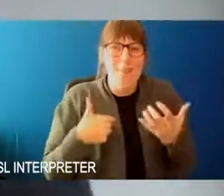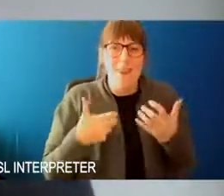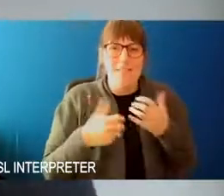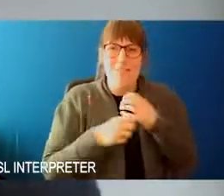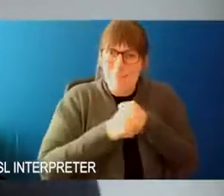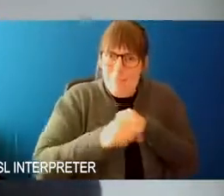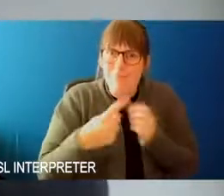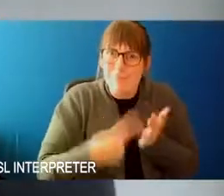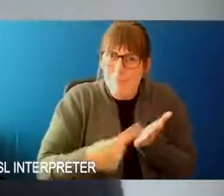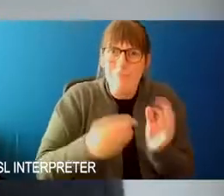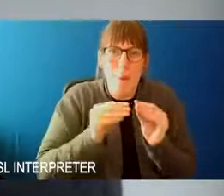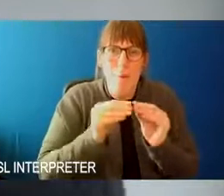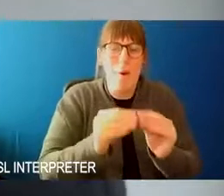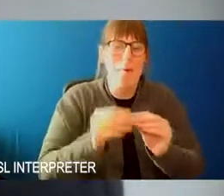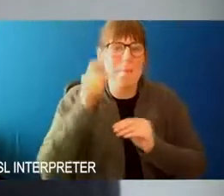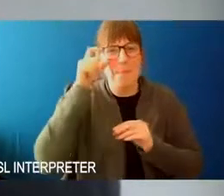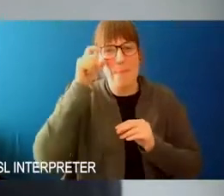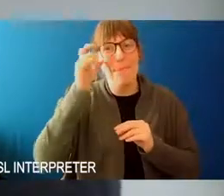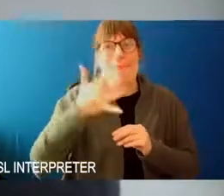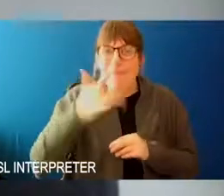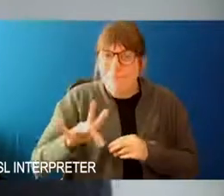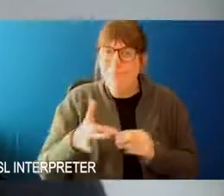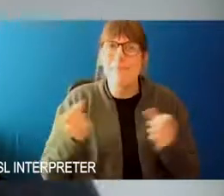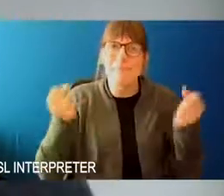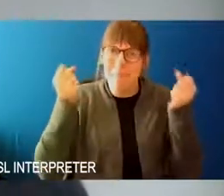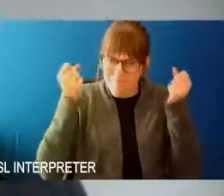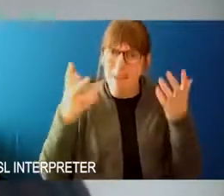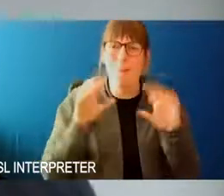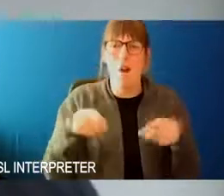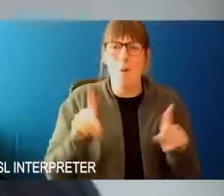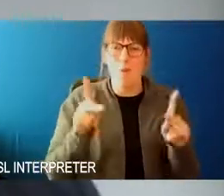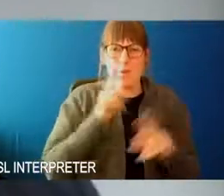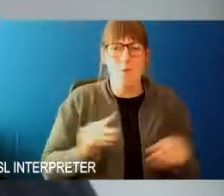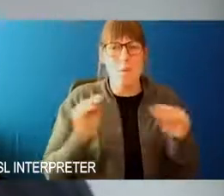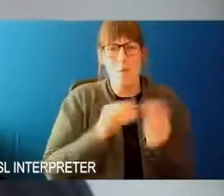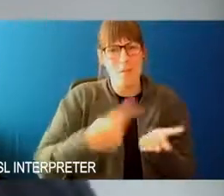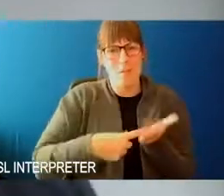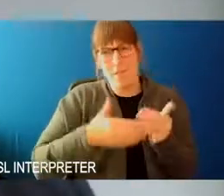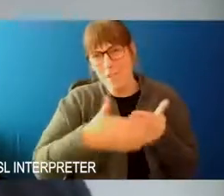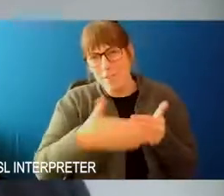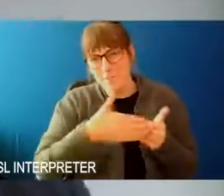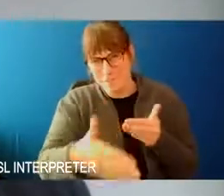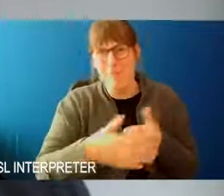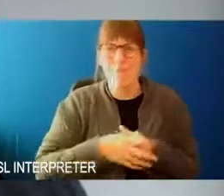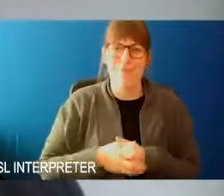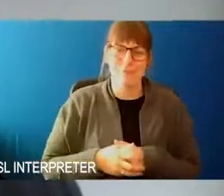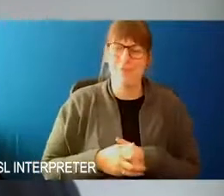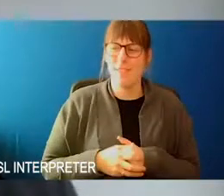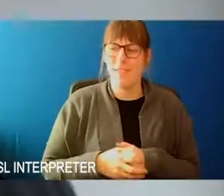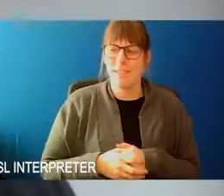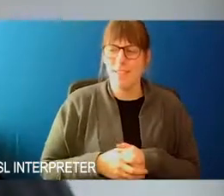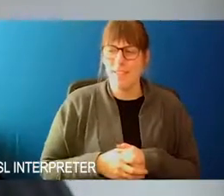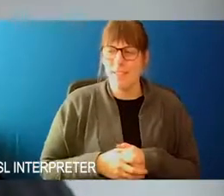I think I'm not the only one who wants to continue the conversation. And the good news is that there's lots of opportunities for us